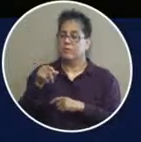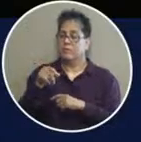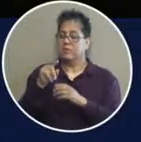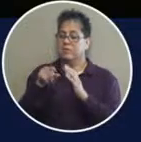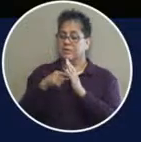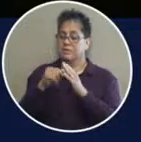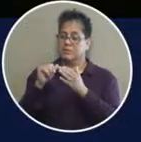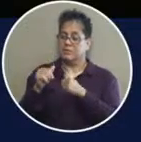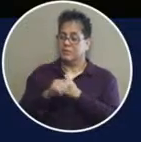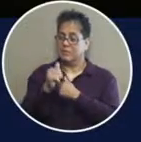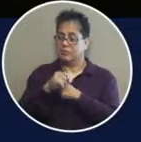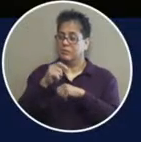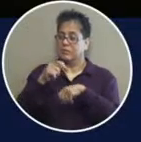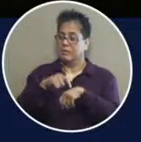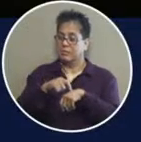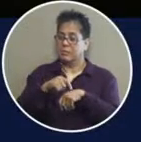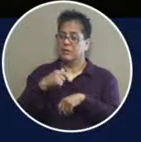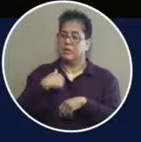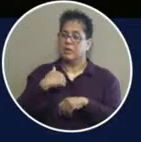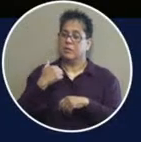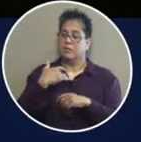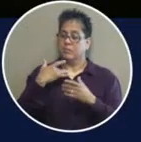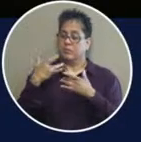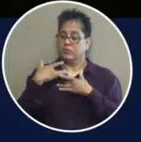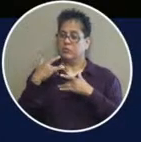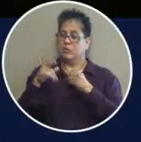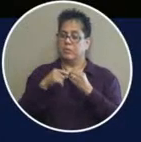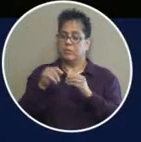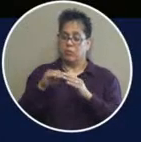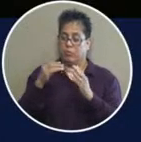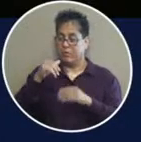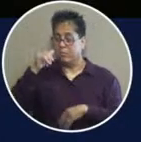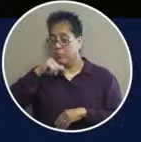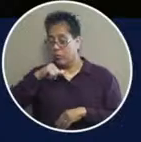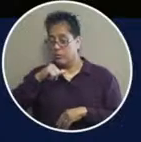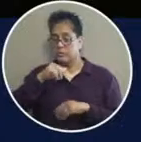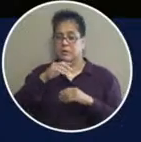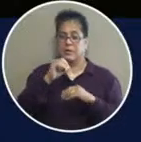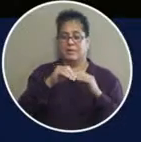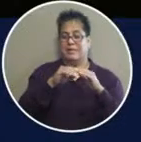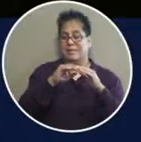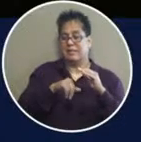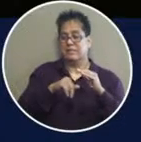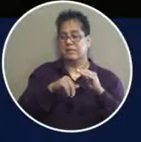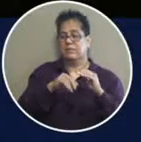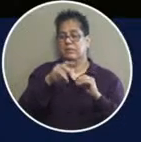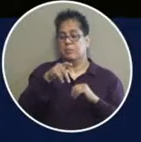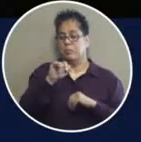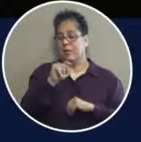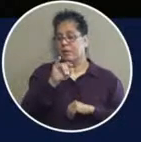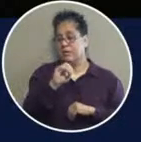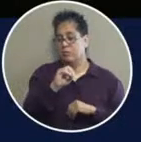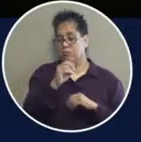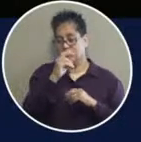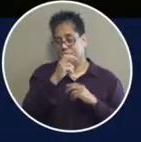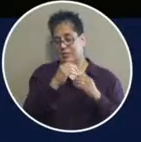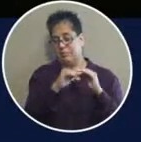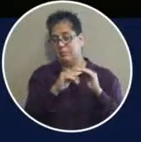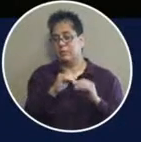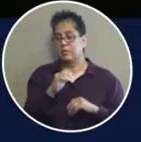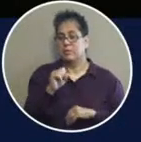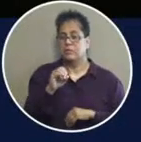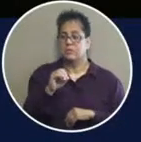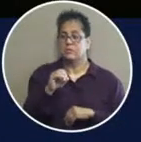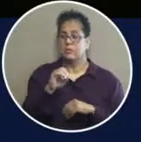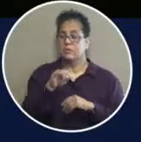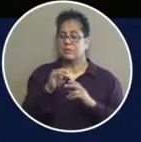this dangerous time. I am particularly concerned about the opening of bars and their less restricted patios, often adjoining public pathways.